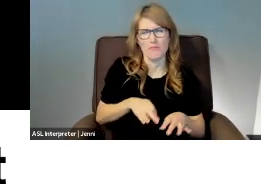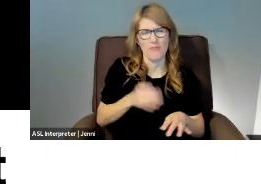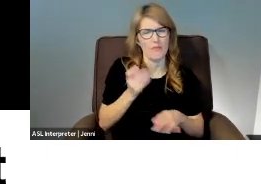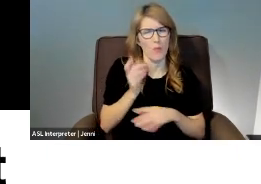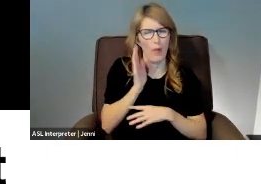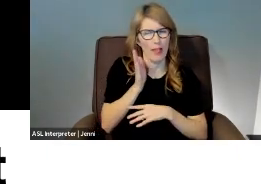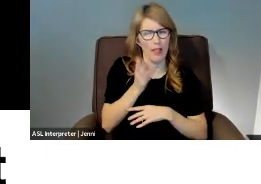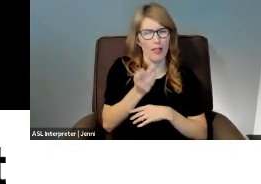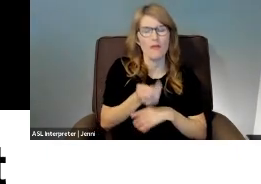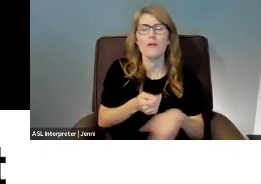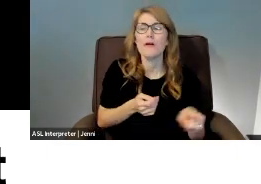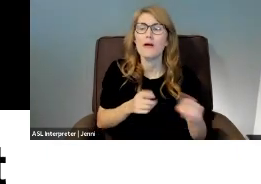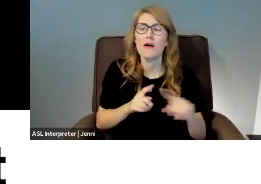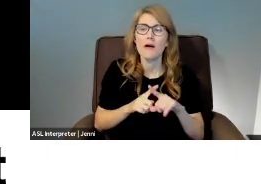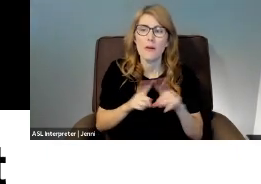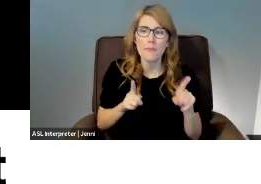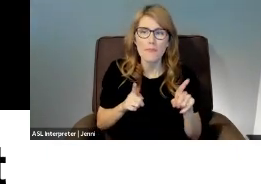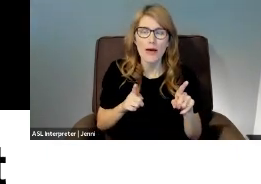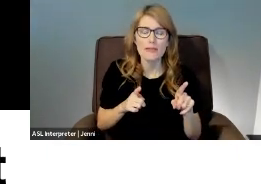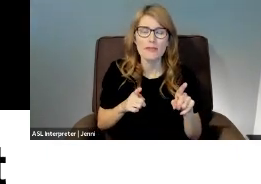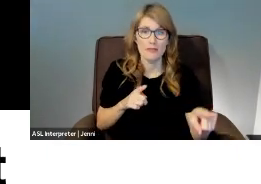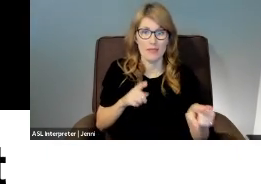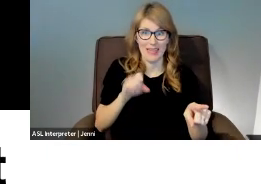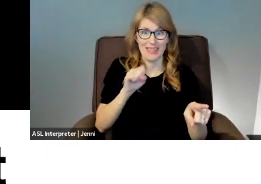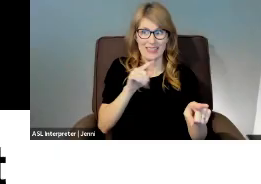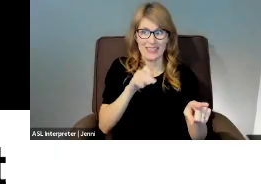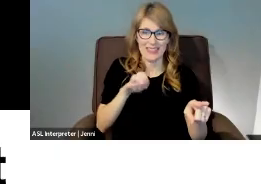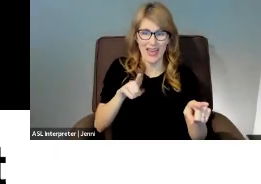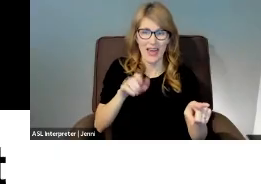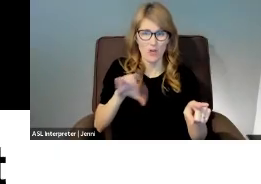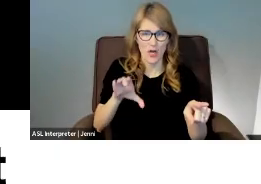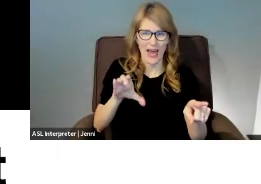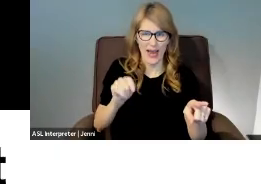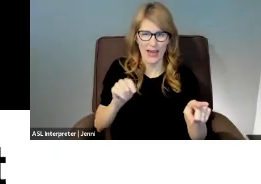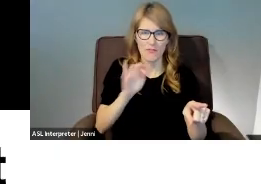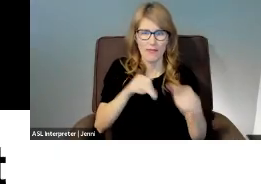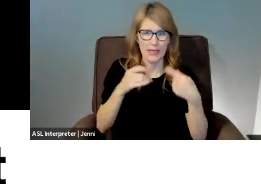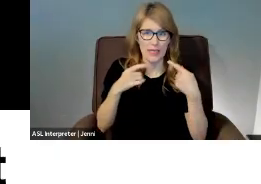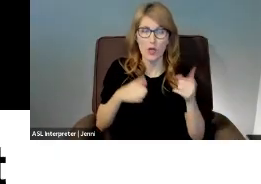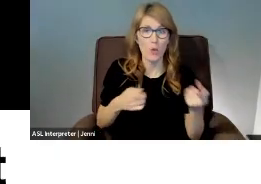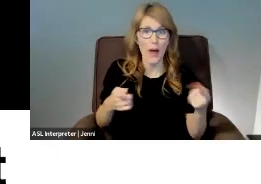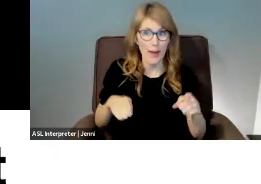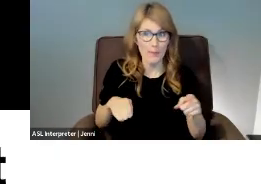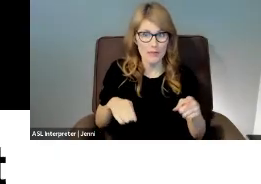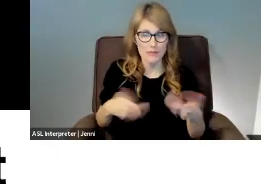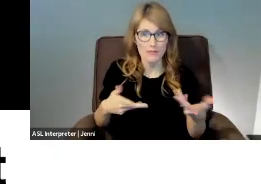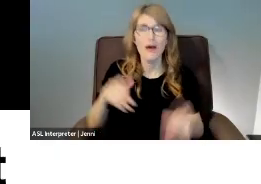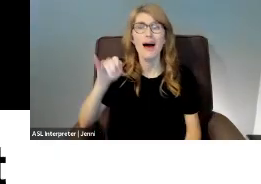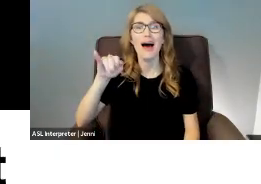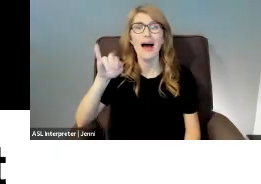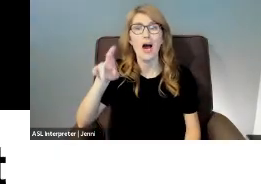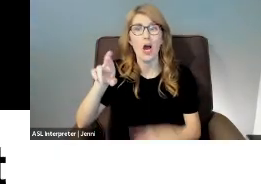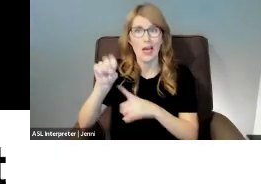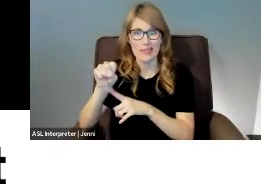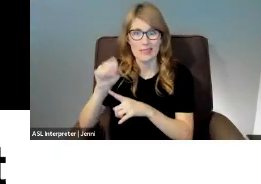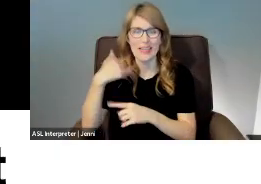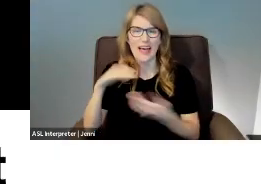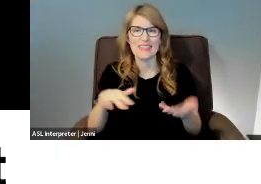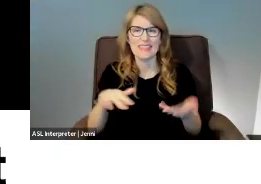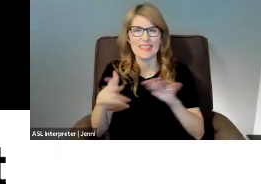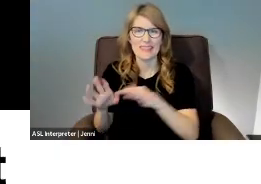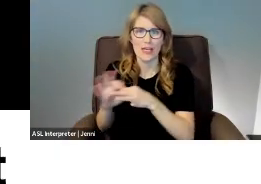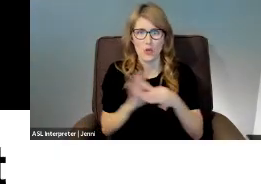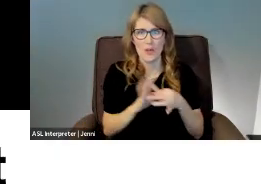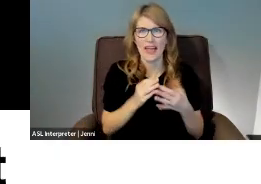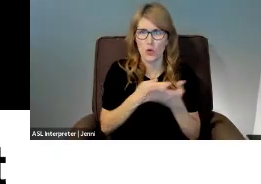bit. But what also happens under the Stafford Act or Stafford Declaration is that the IRS also has disaster-related resources that they